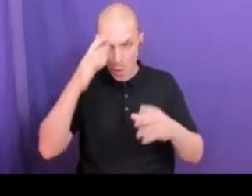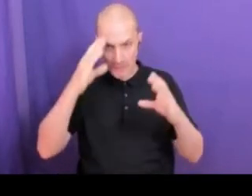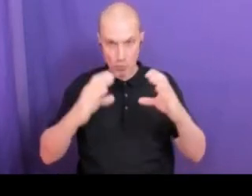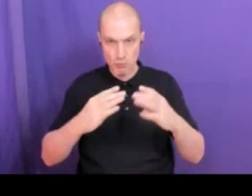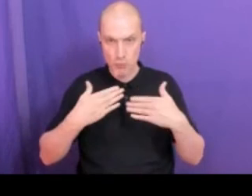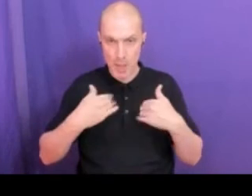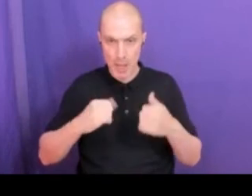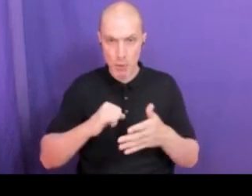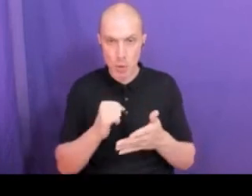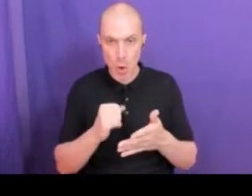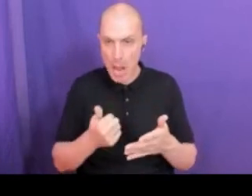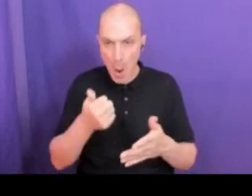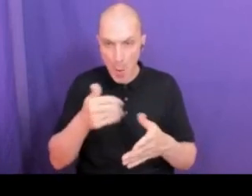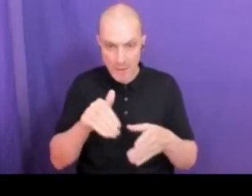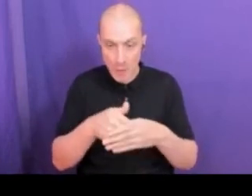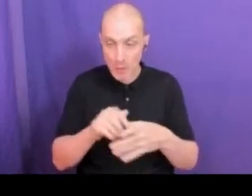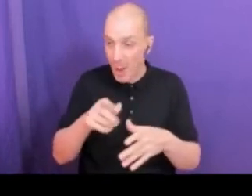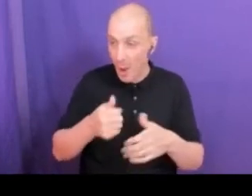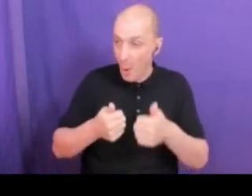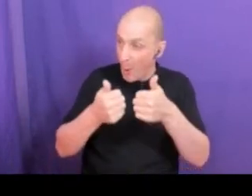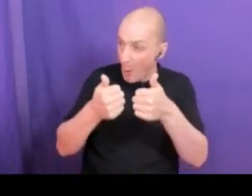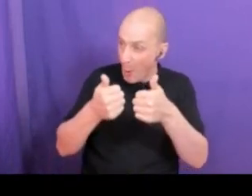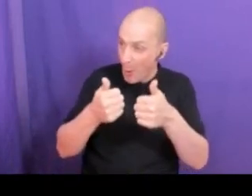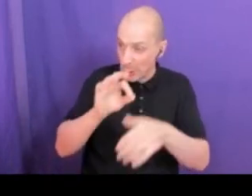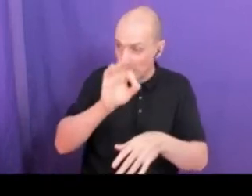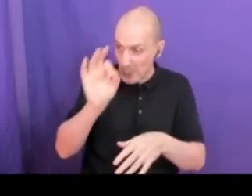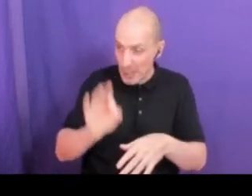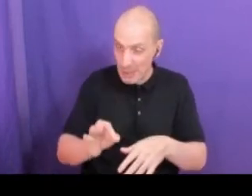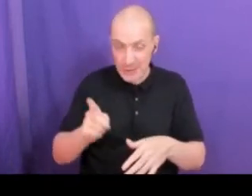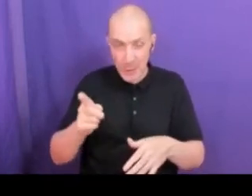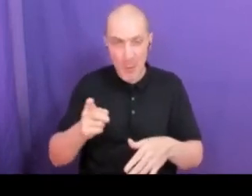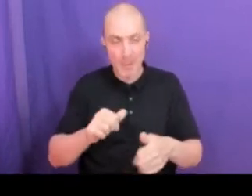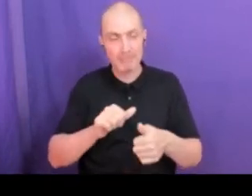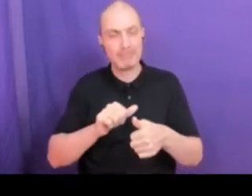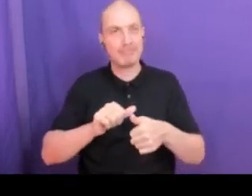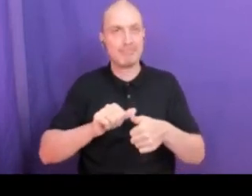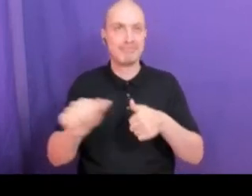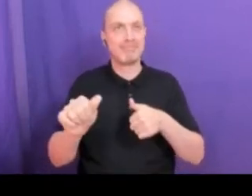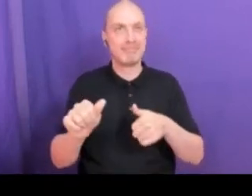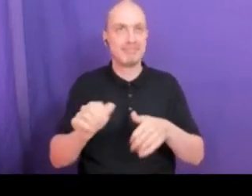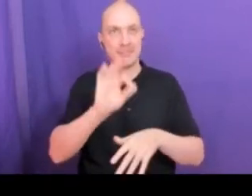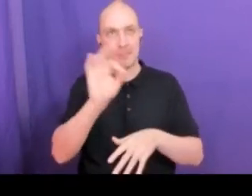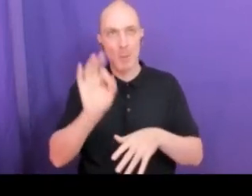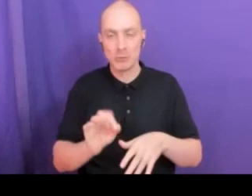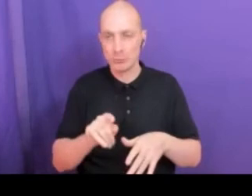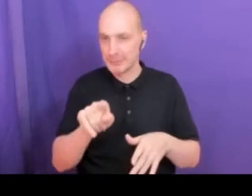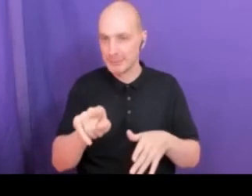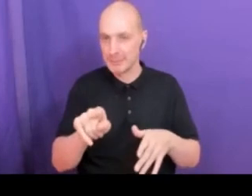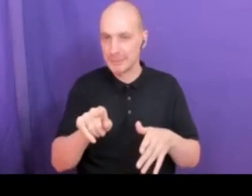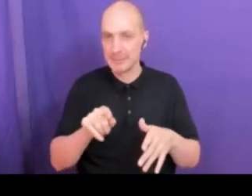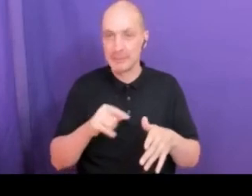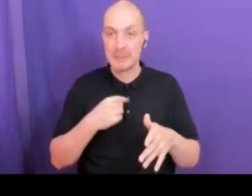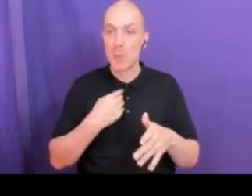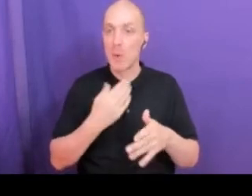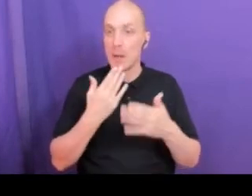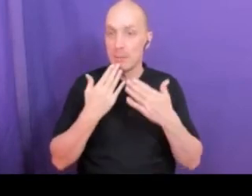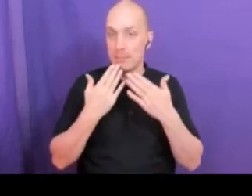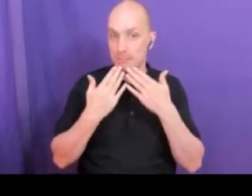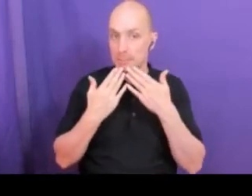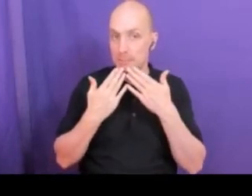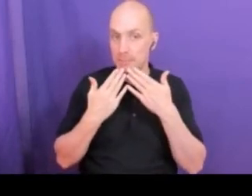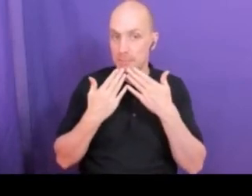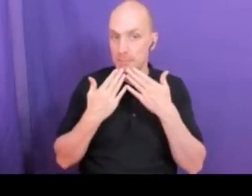fantastic question. The favourite question of the day. That is brilliant. Thank you so much, first of all, for sending that